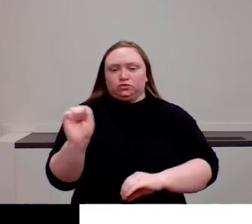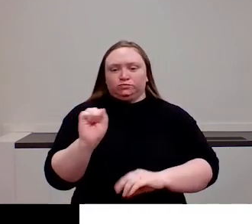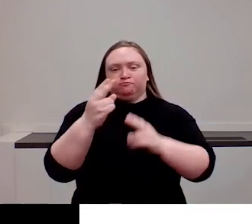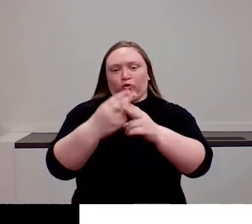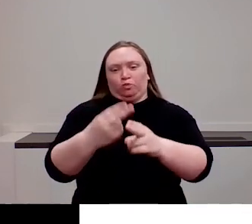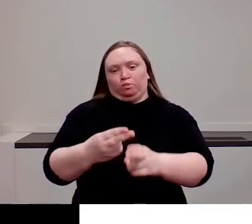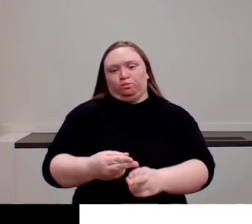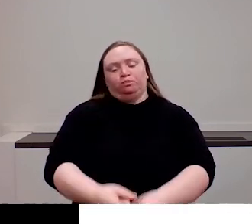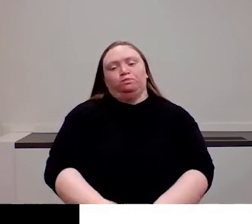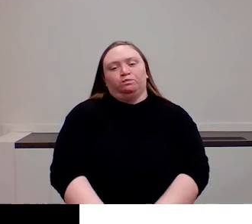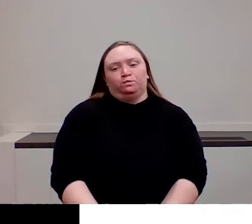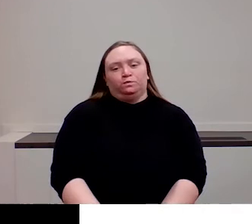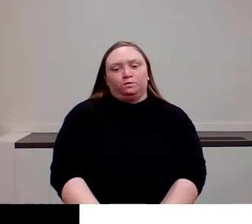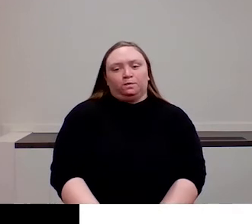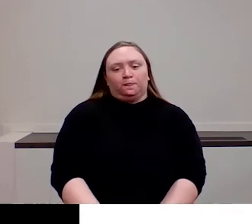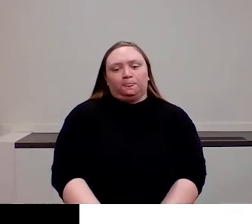call the roll.